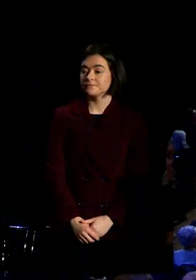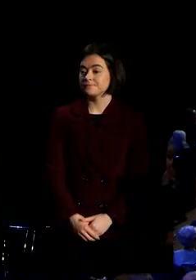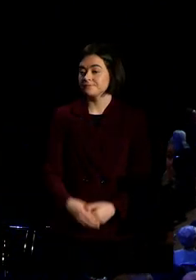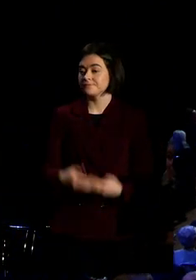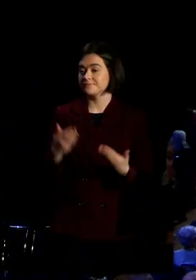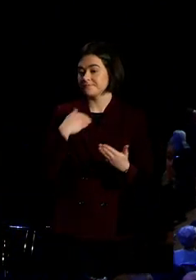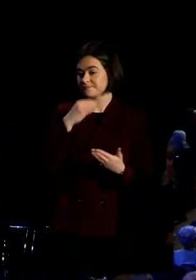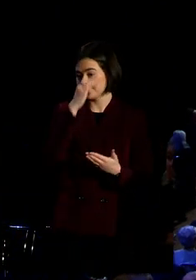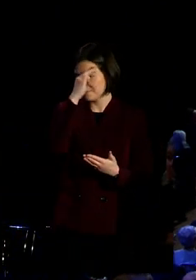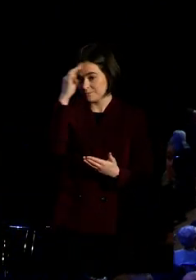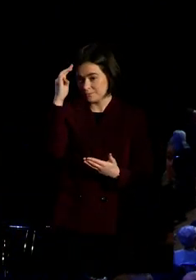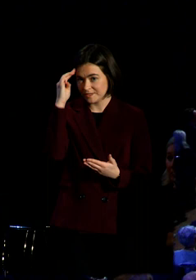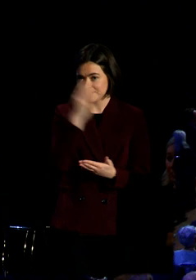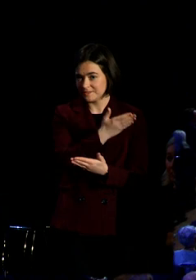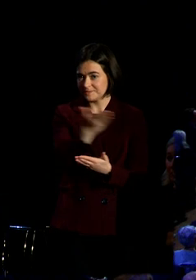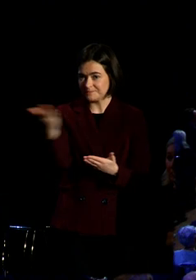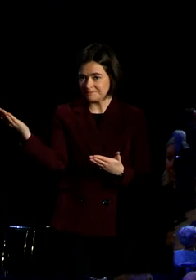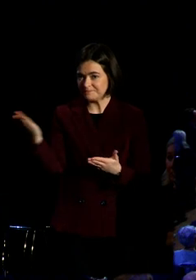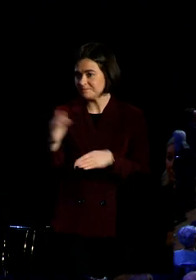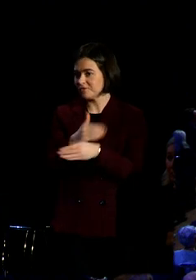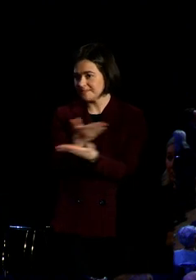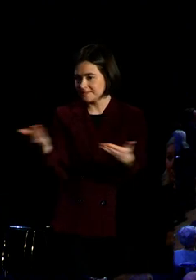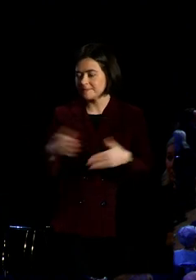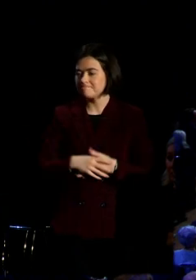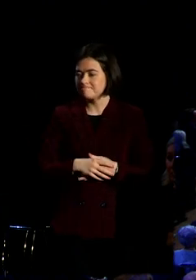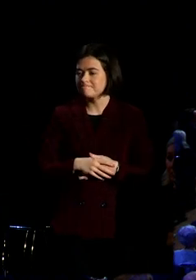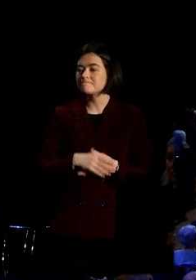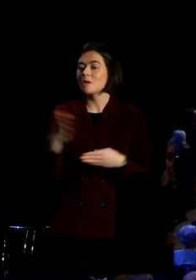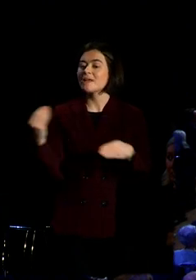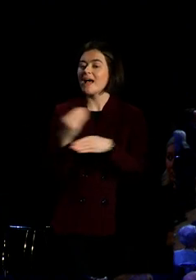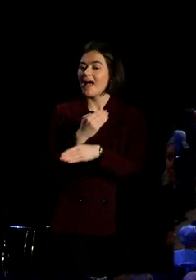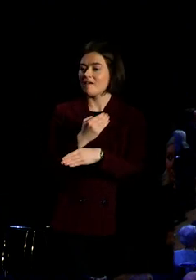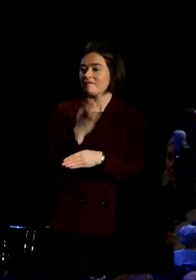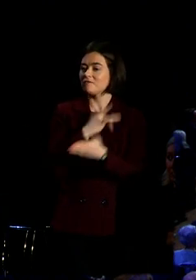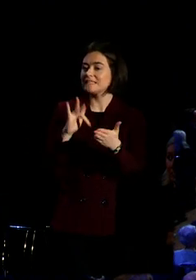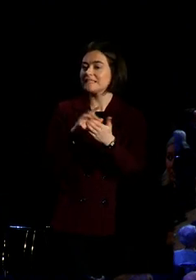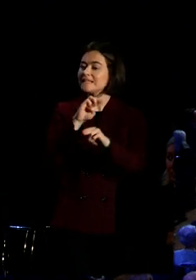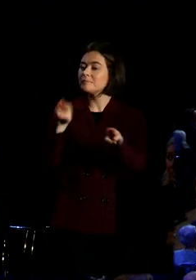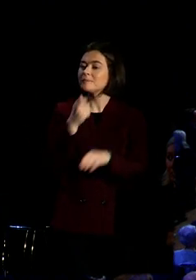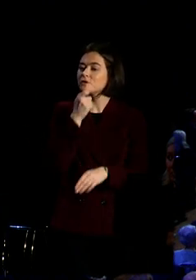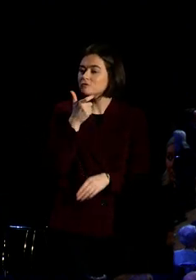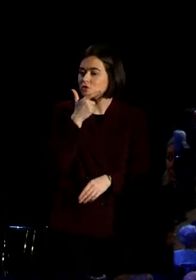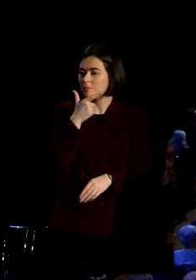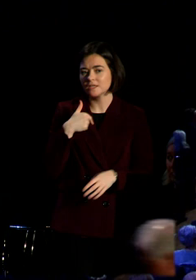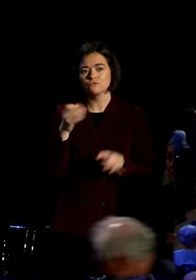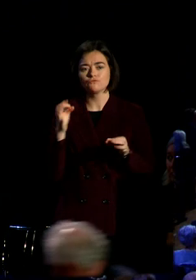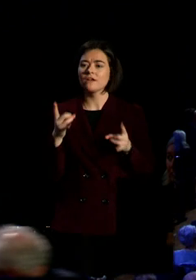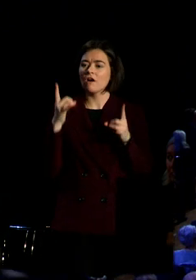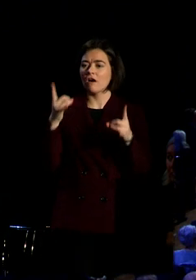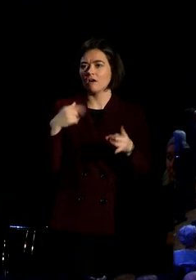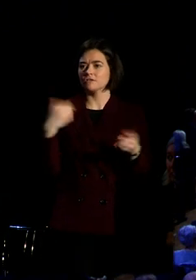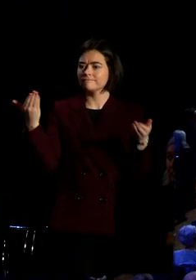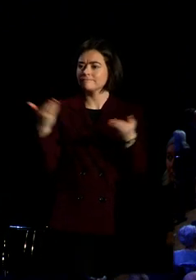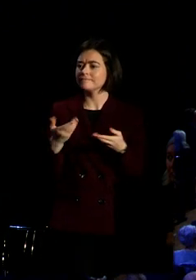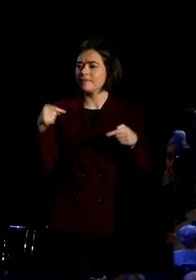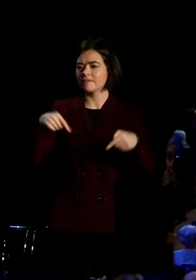Uachtaráin Iarrachtaí Mhéara, Comhairle Uirthi. On behalf of the city and people of Dublin, it is a great honour to host